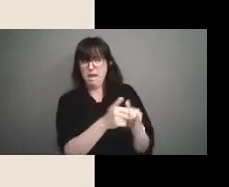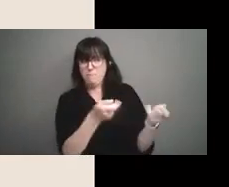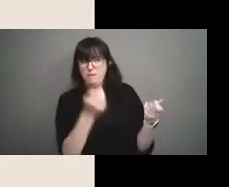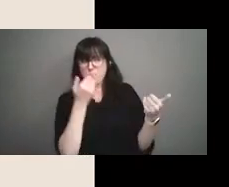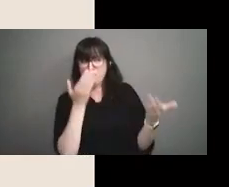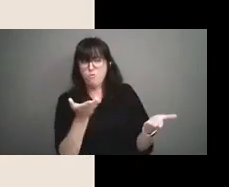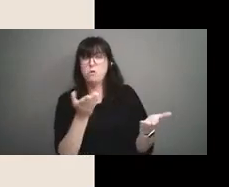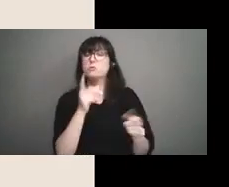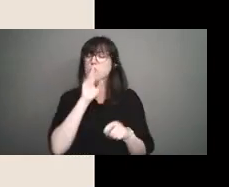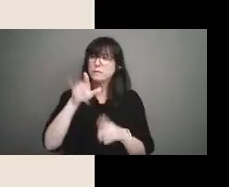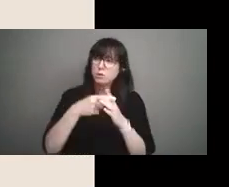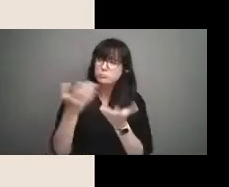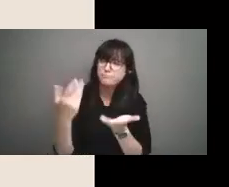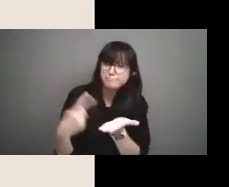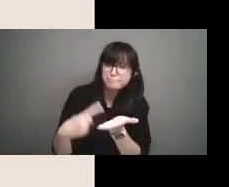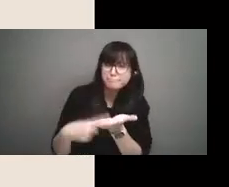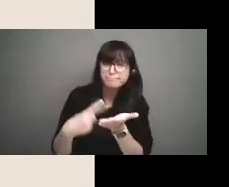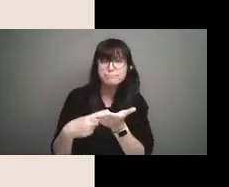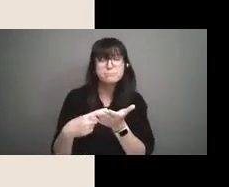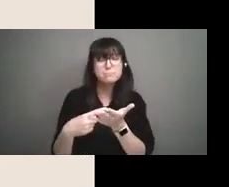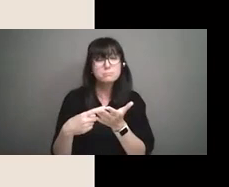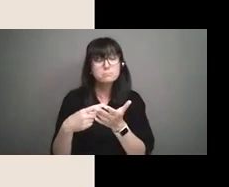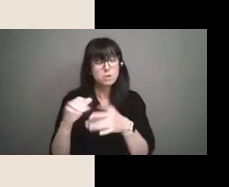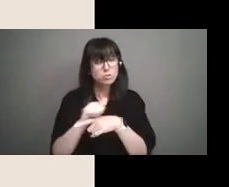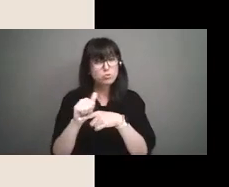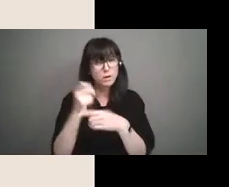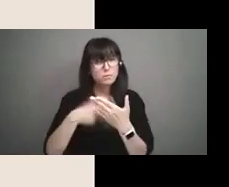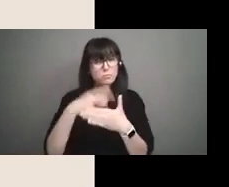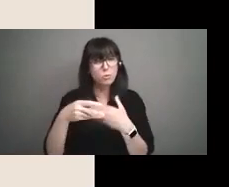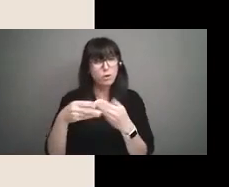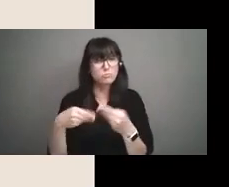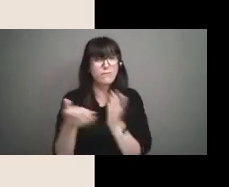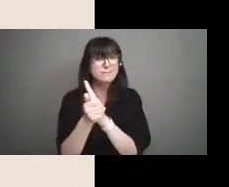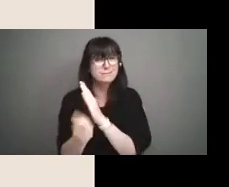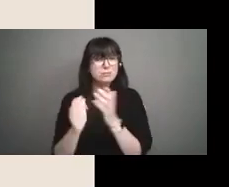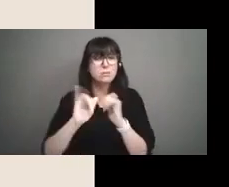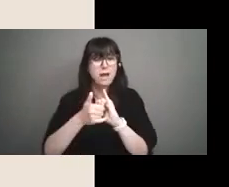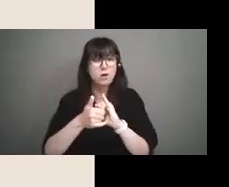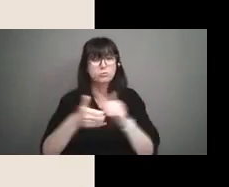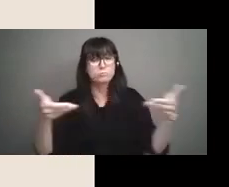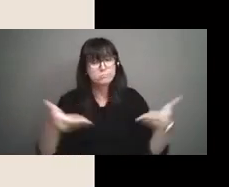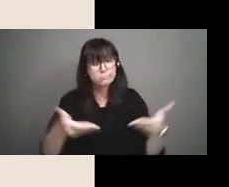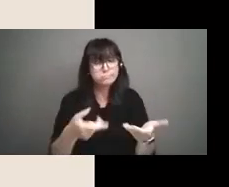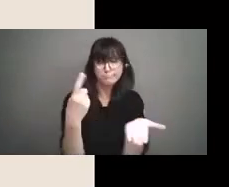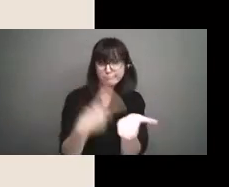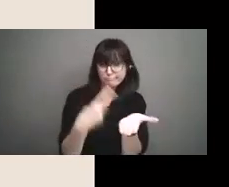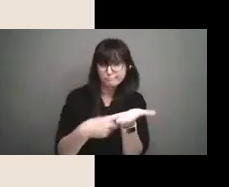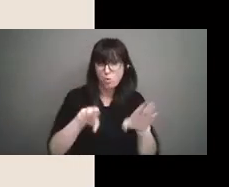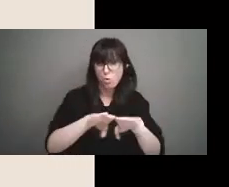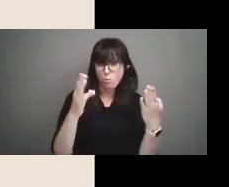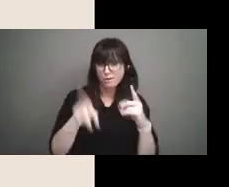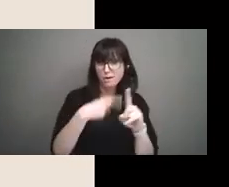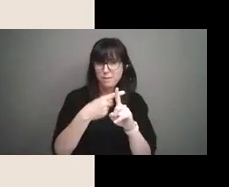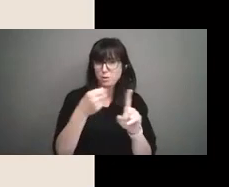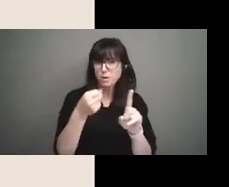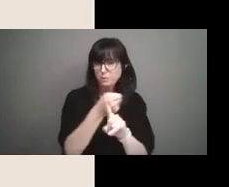a conversation. And there's skills within this training program about how to have that conversation. So we, again, delivered